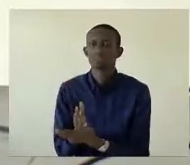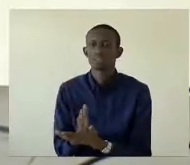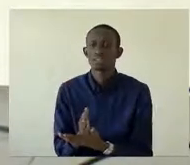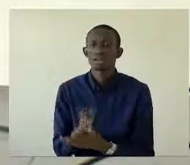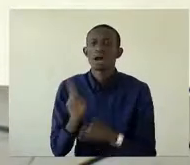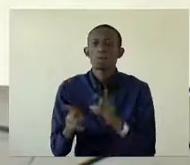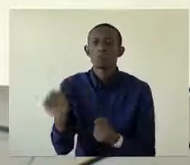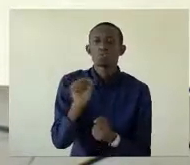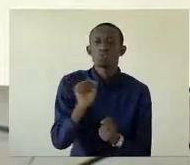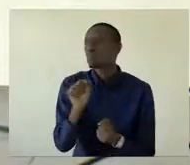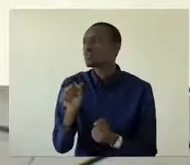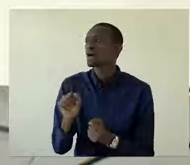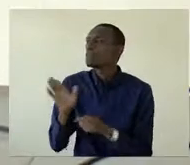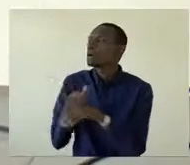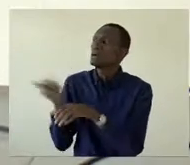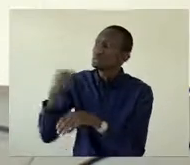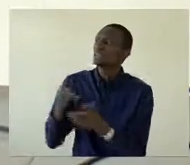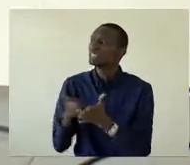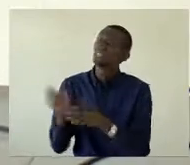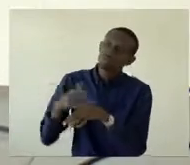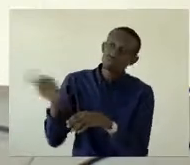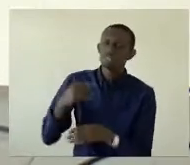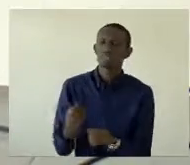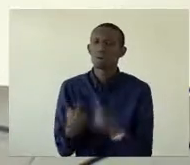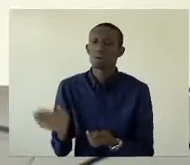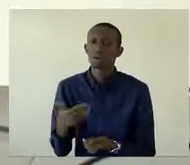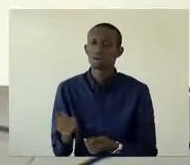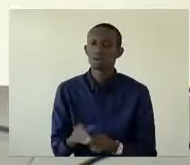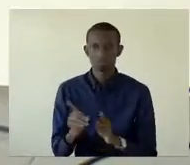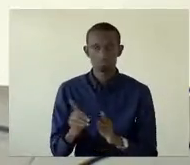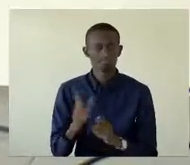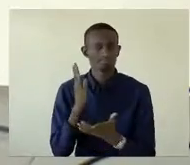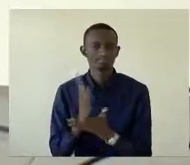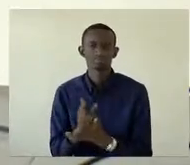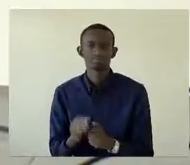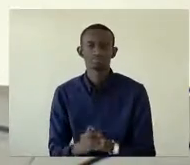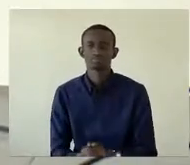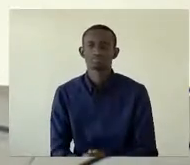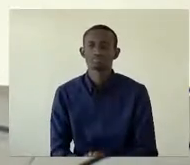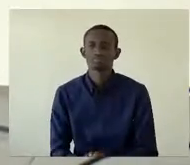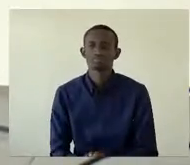Charcoal has come. This time it's going to be gas, methane. Another question should therefore be,